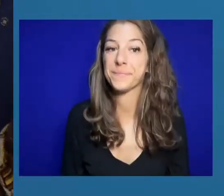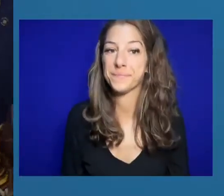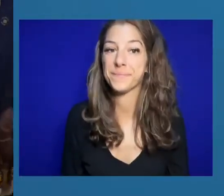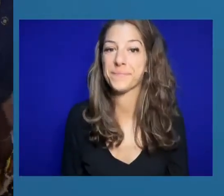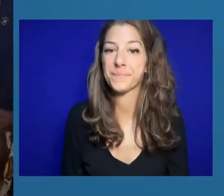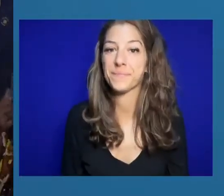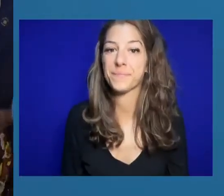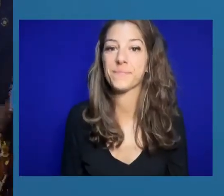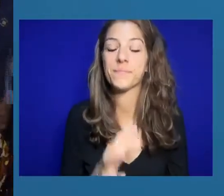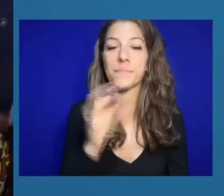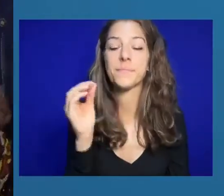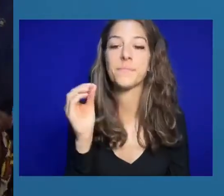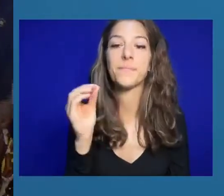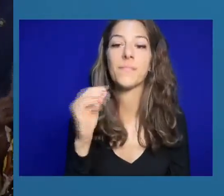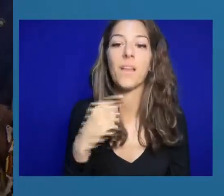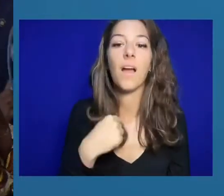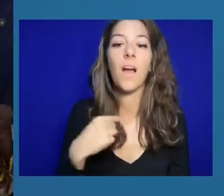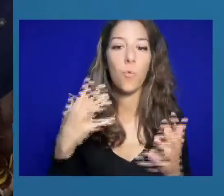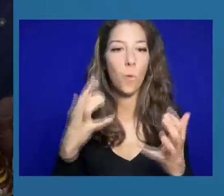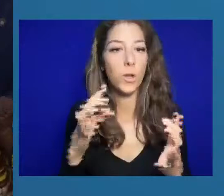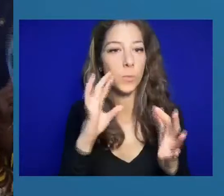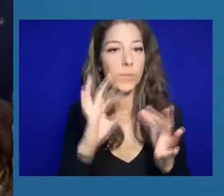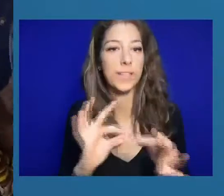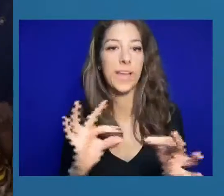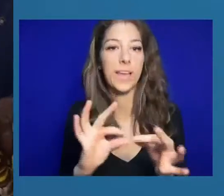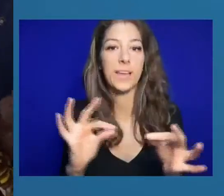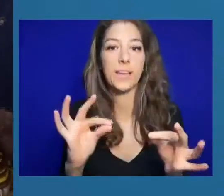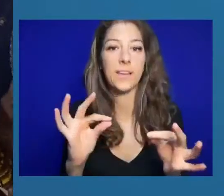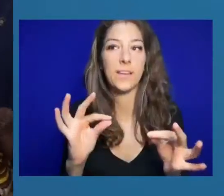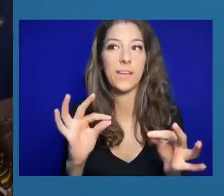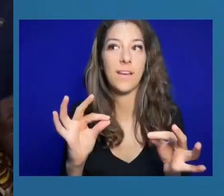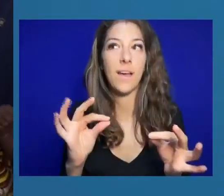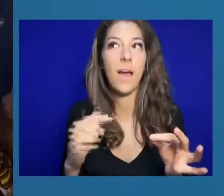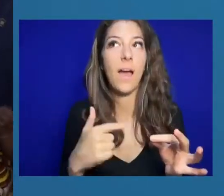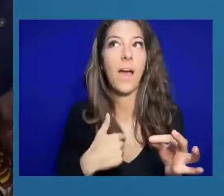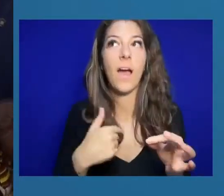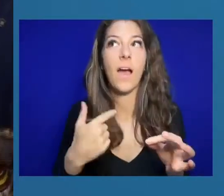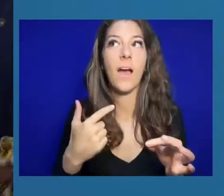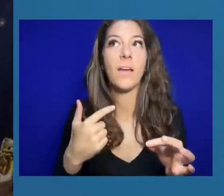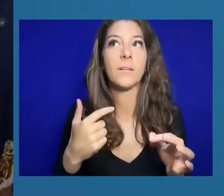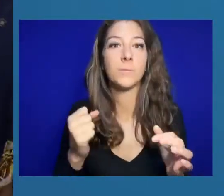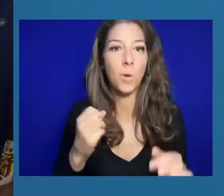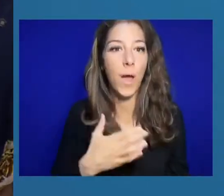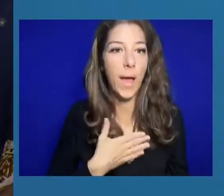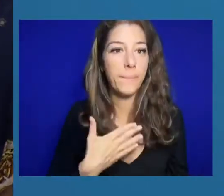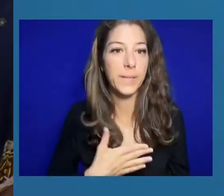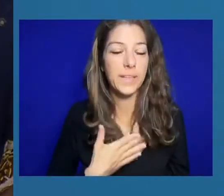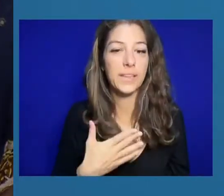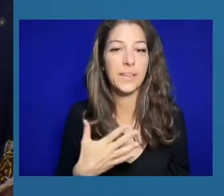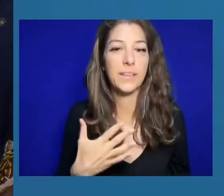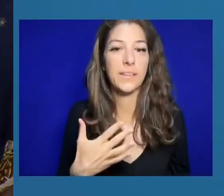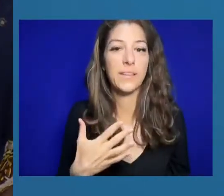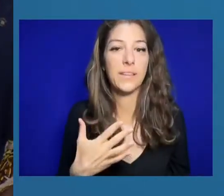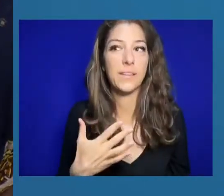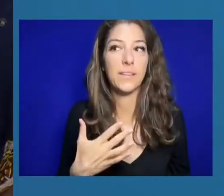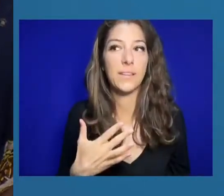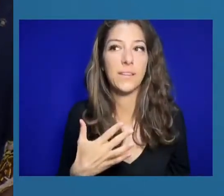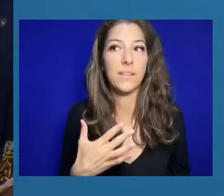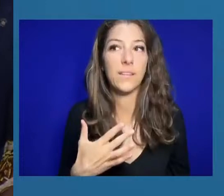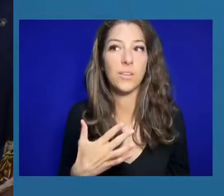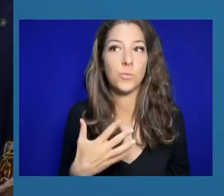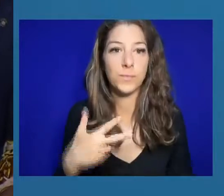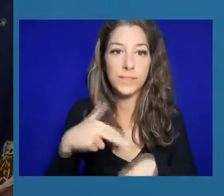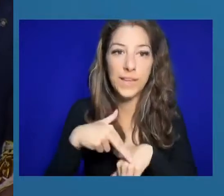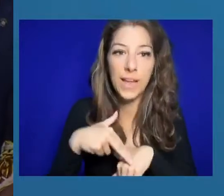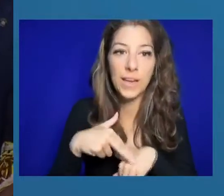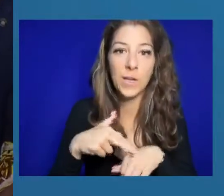And I want to say that I couldn't be happier than to stand